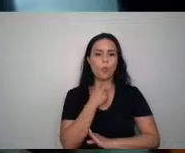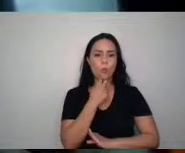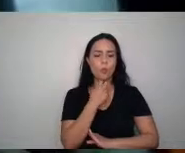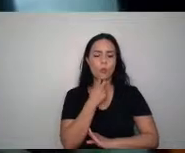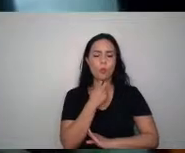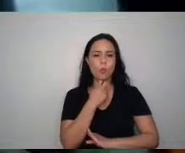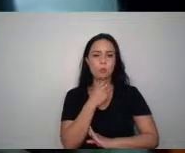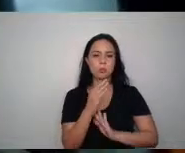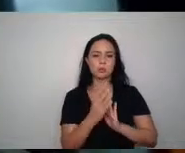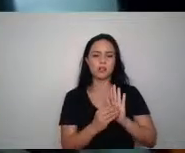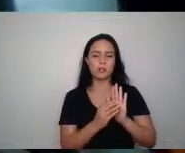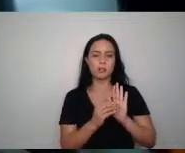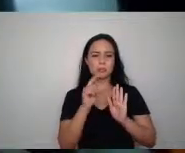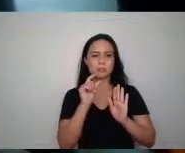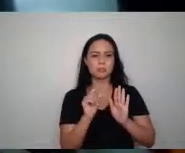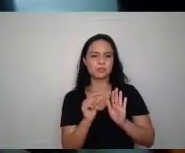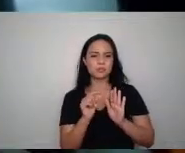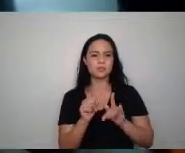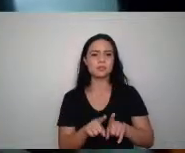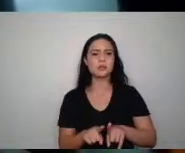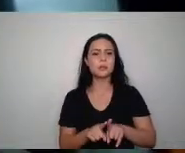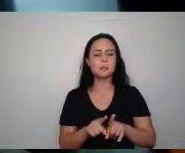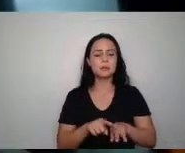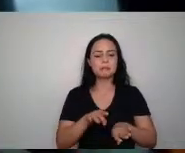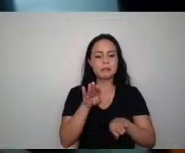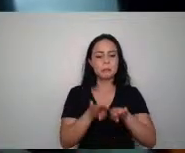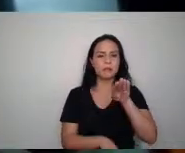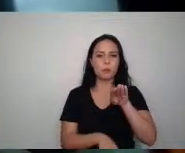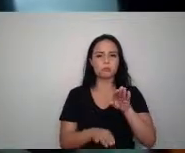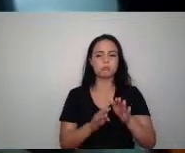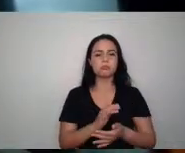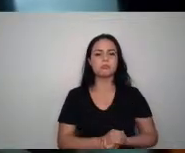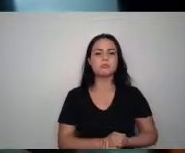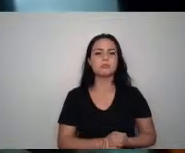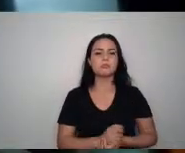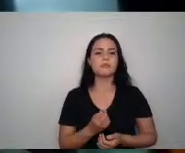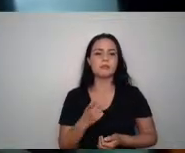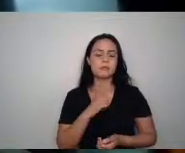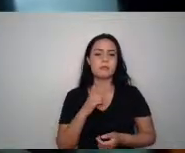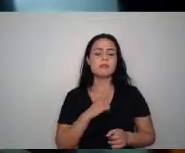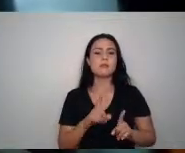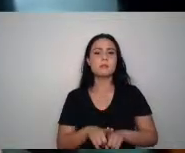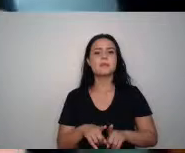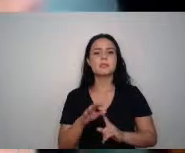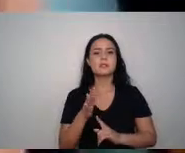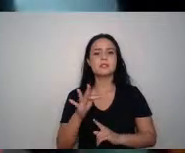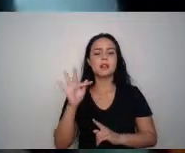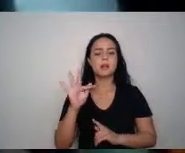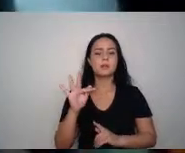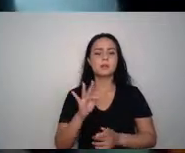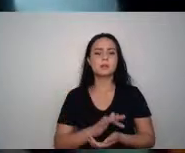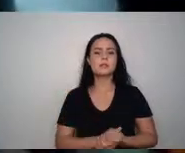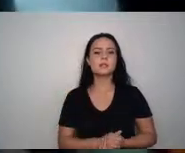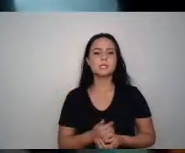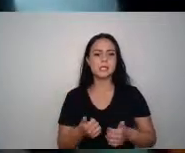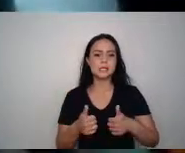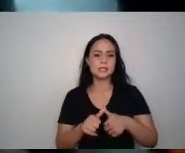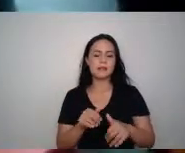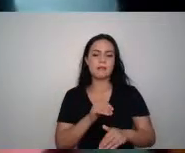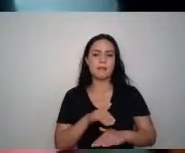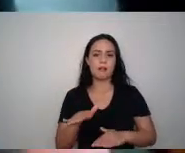into a lesser assessment or a feedback, or they might even